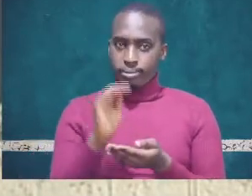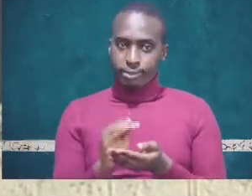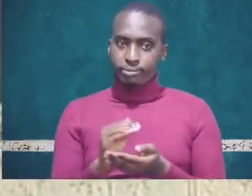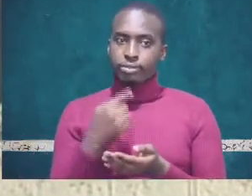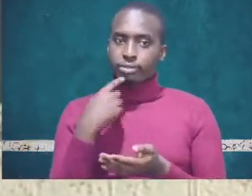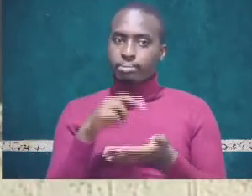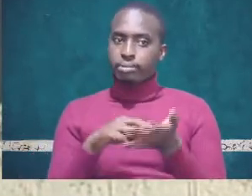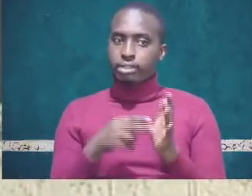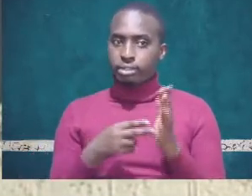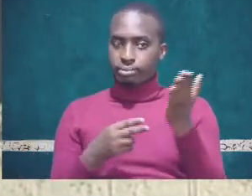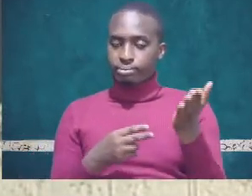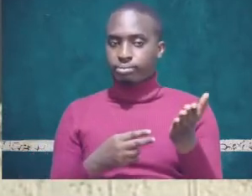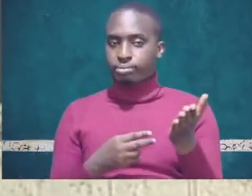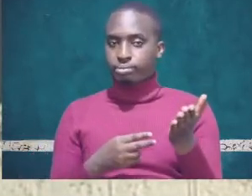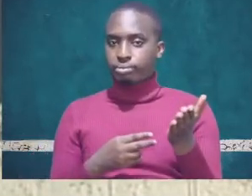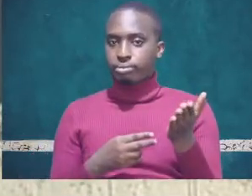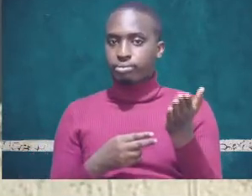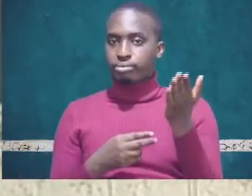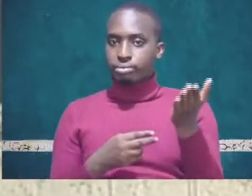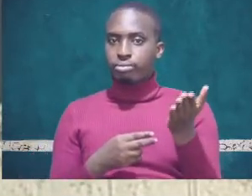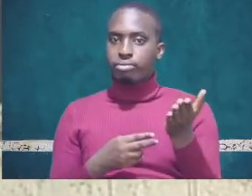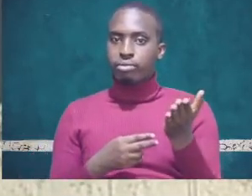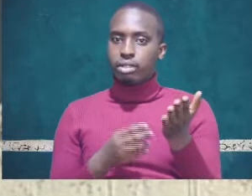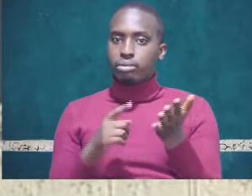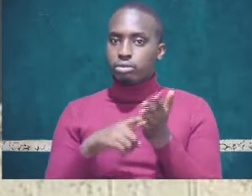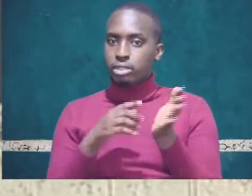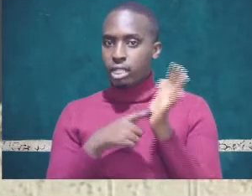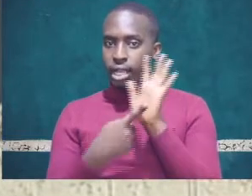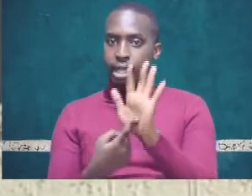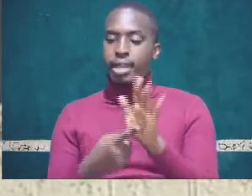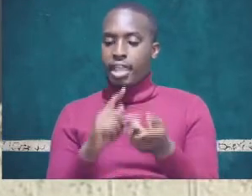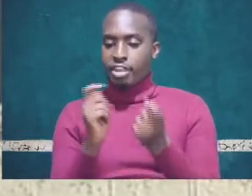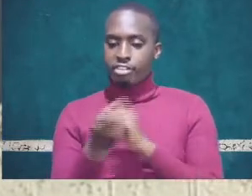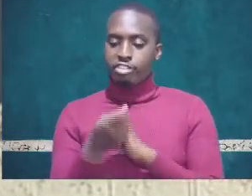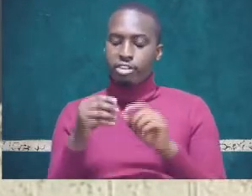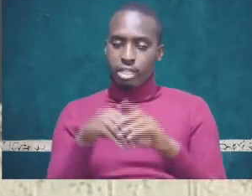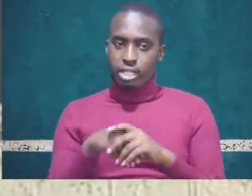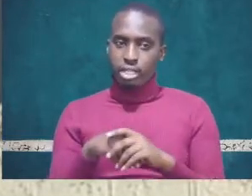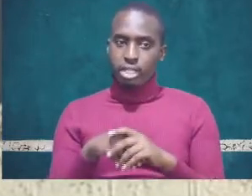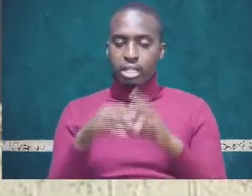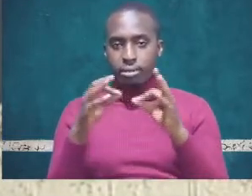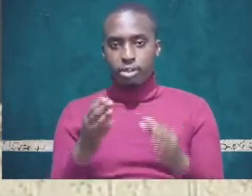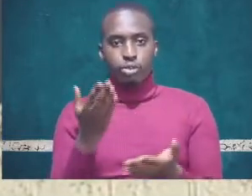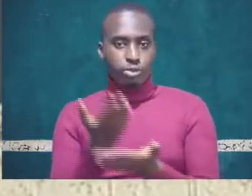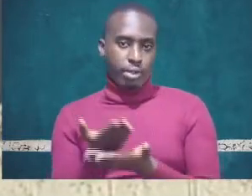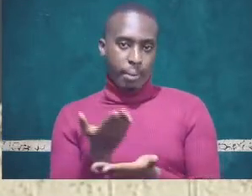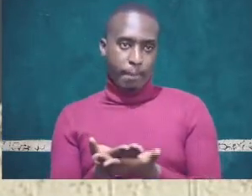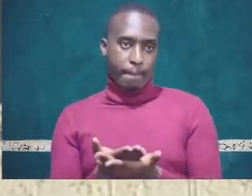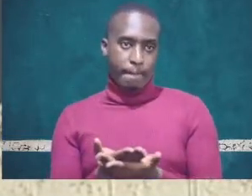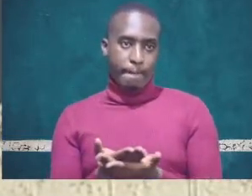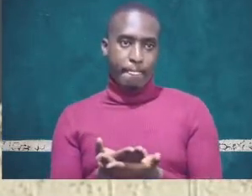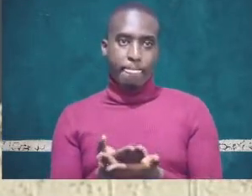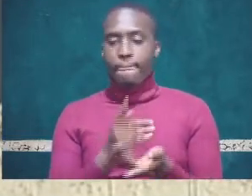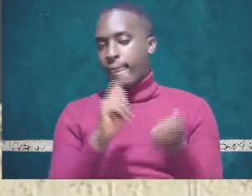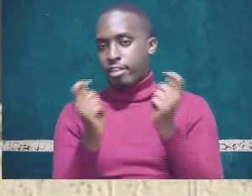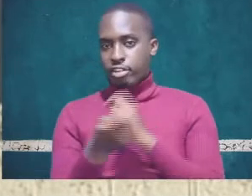So this is now, it illustrates a change in quantity demanded. A change